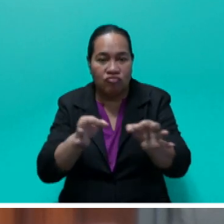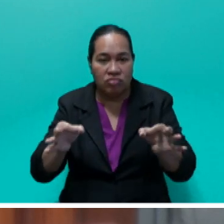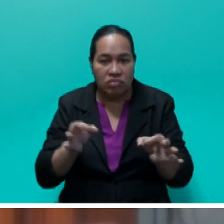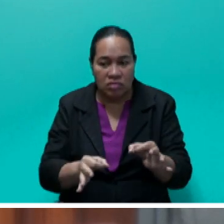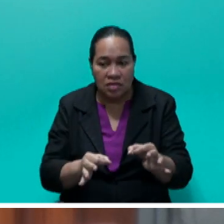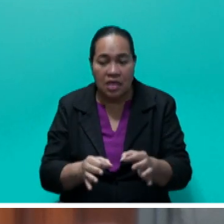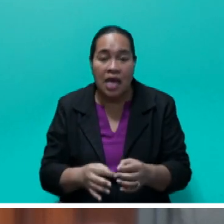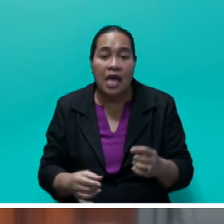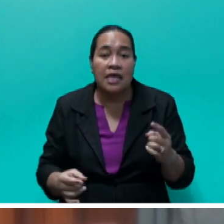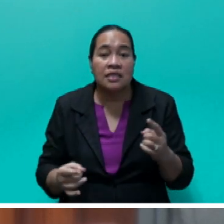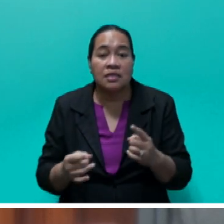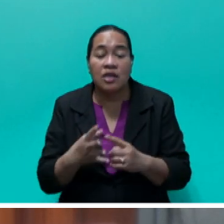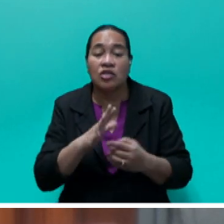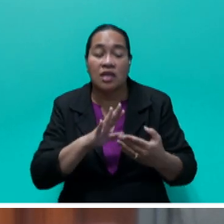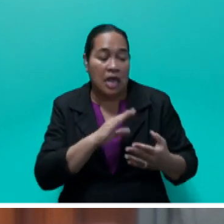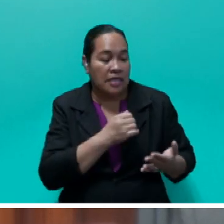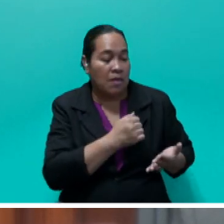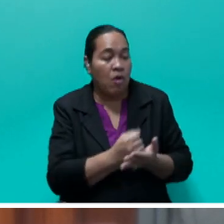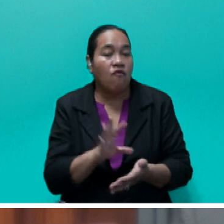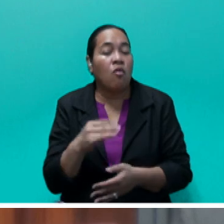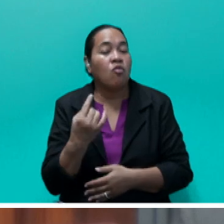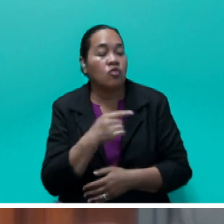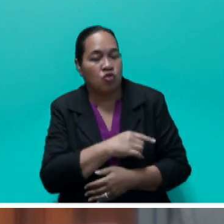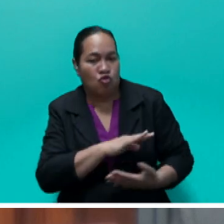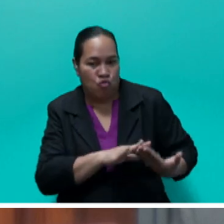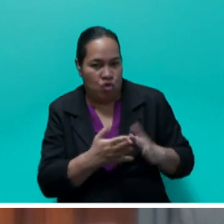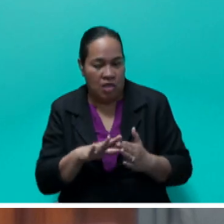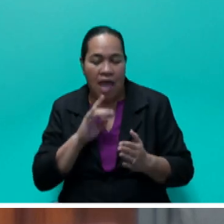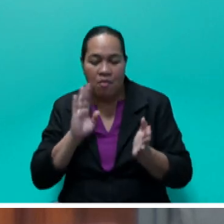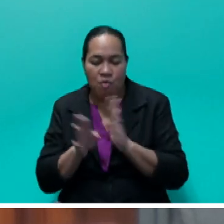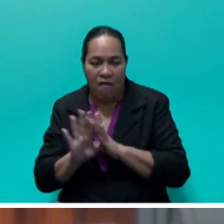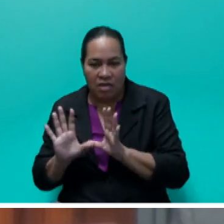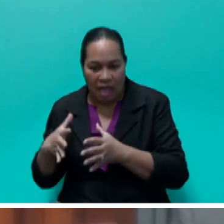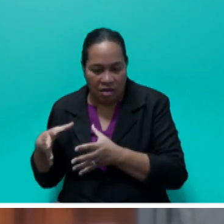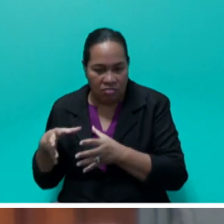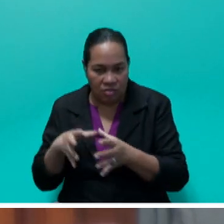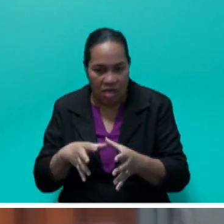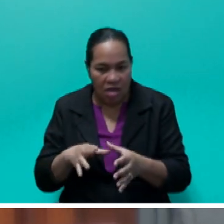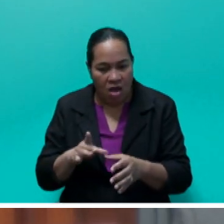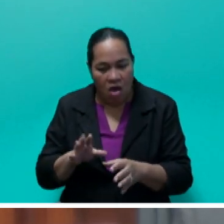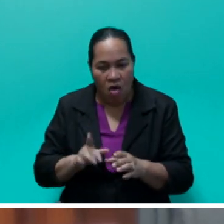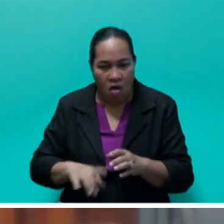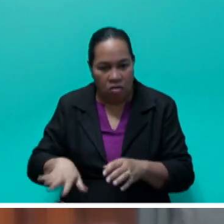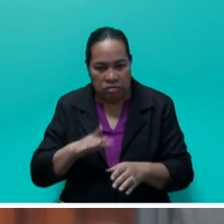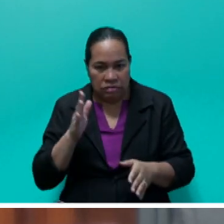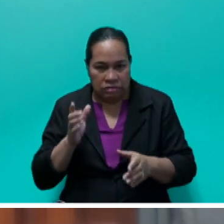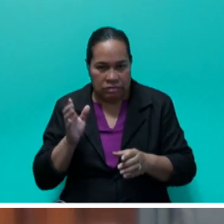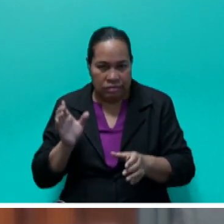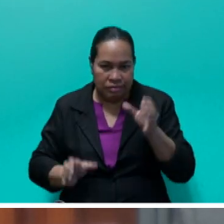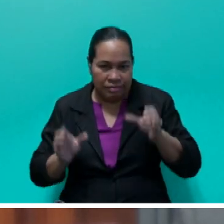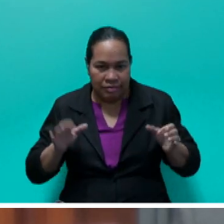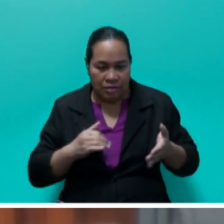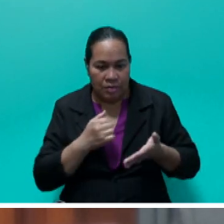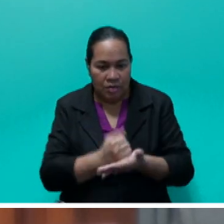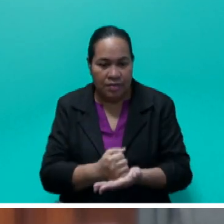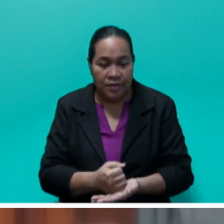the community, private sectors, and nation as a whole. For the communities, Mr. Speaker, sir, there are firstly